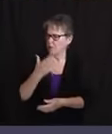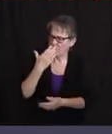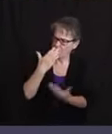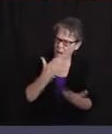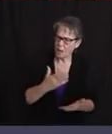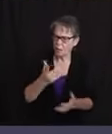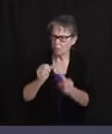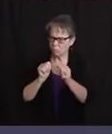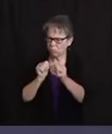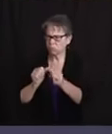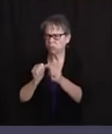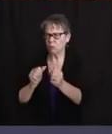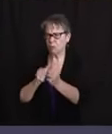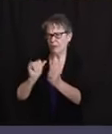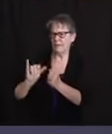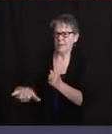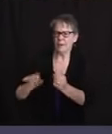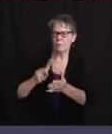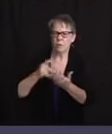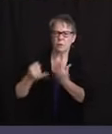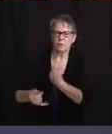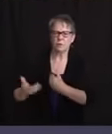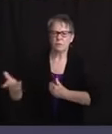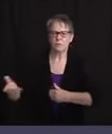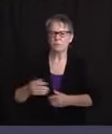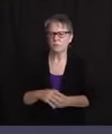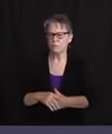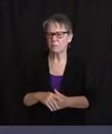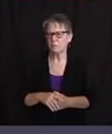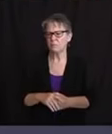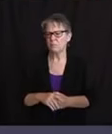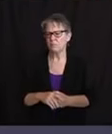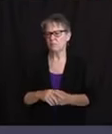and thank you for your leadership. Nikita, we're going to start down with you here. Hold on one sec.